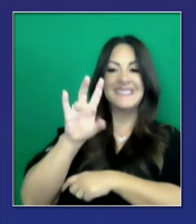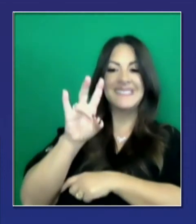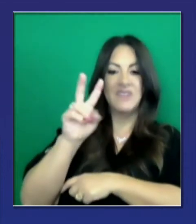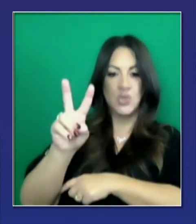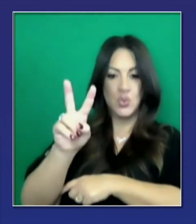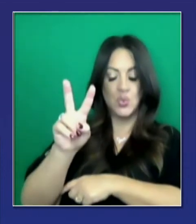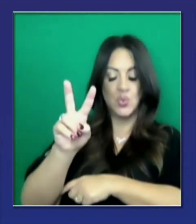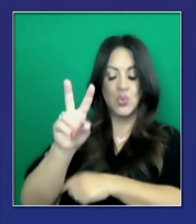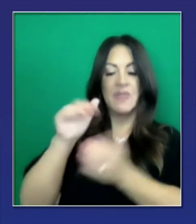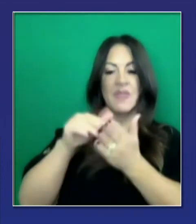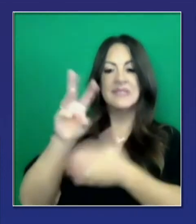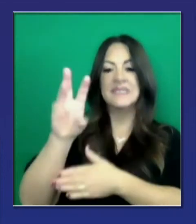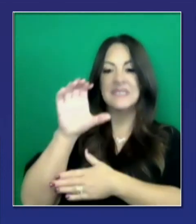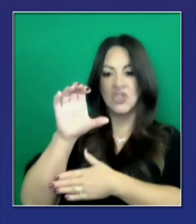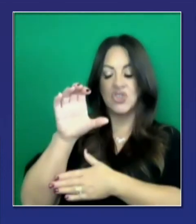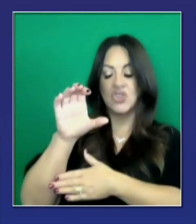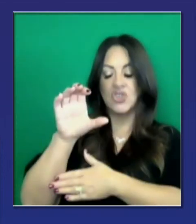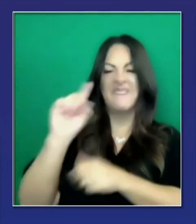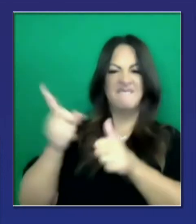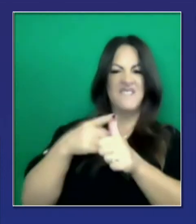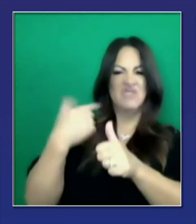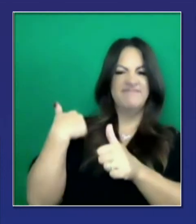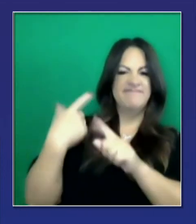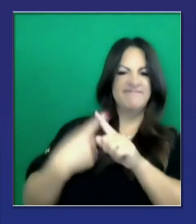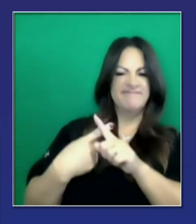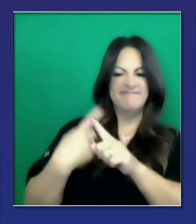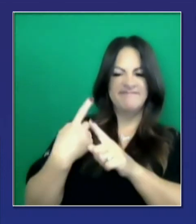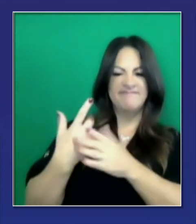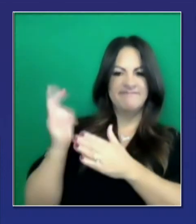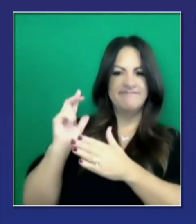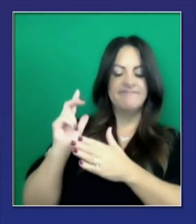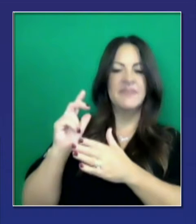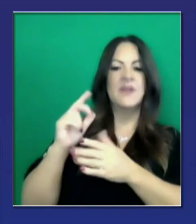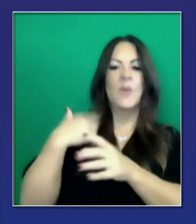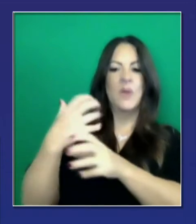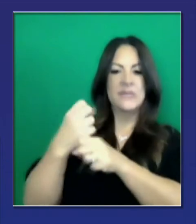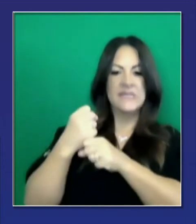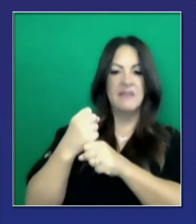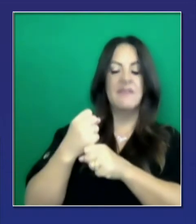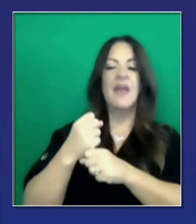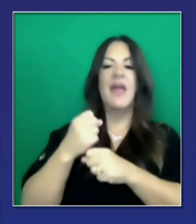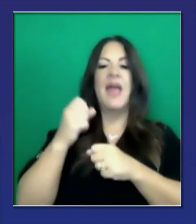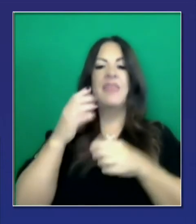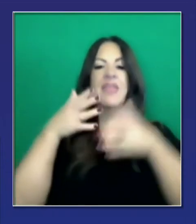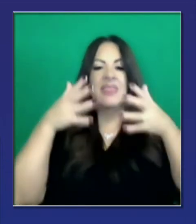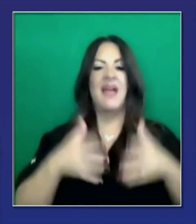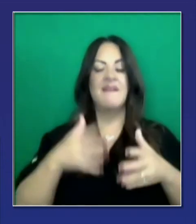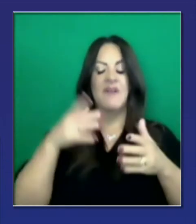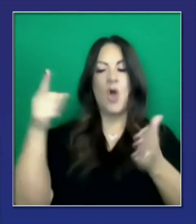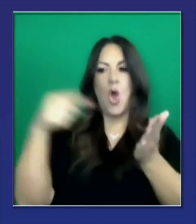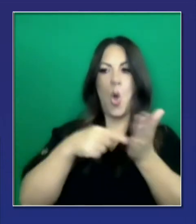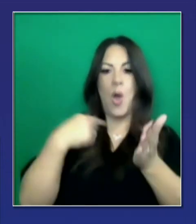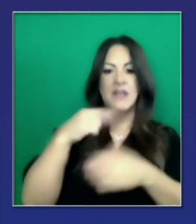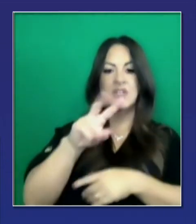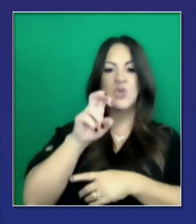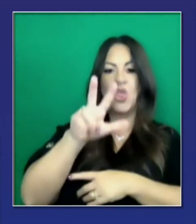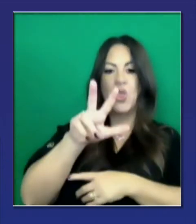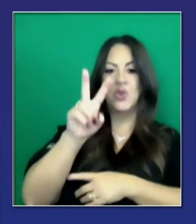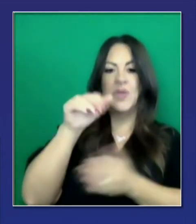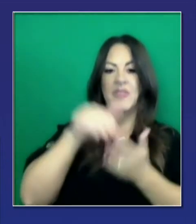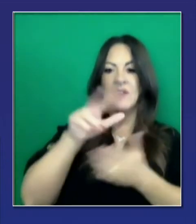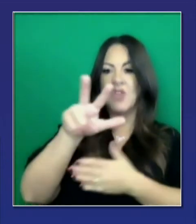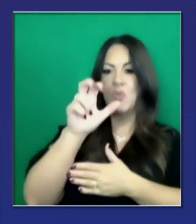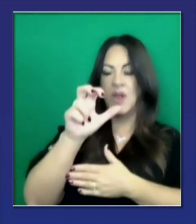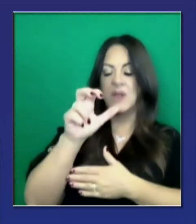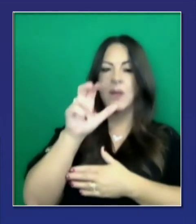doses, and we anticipate 232,000 plus doses by the end of this week. So 900,000 Moderna doses by